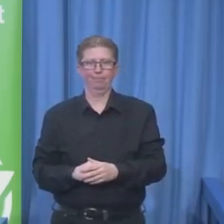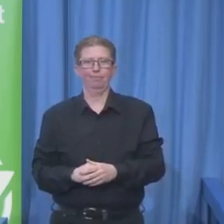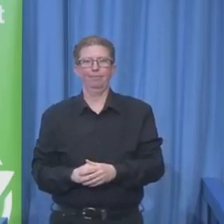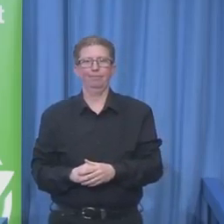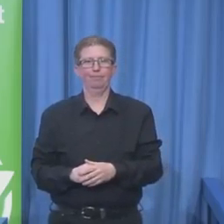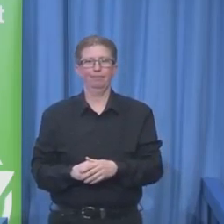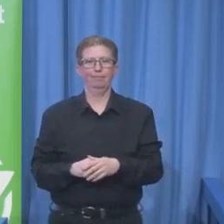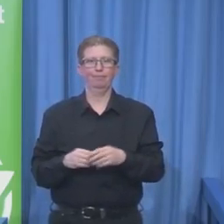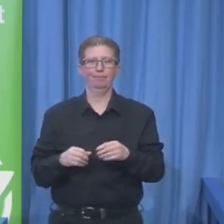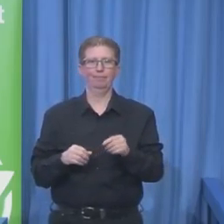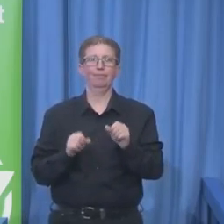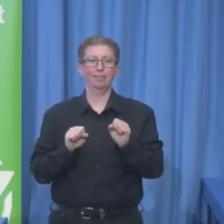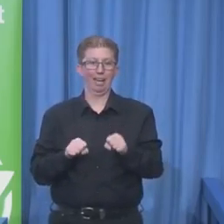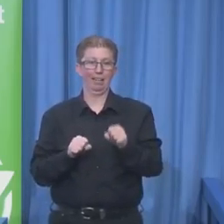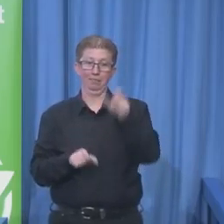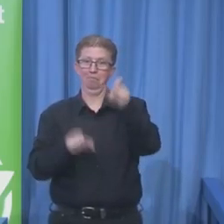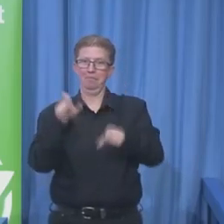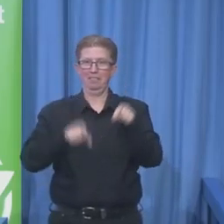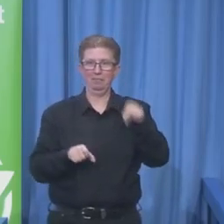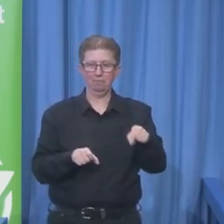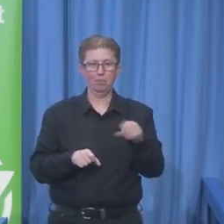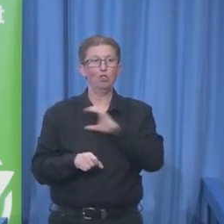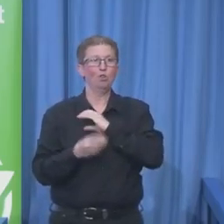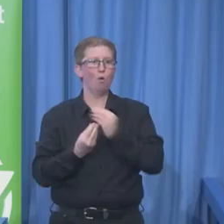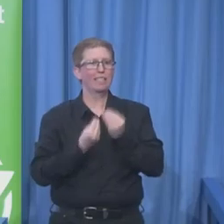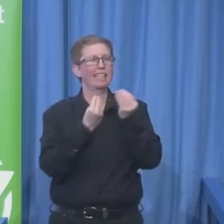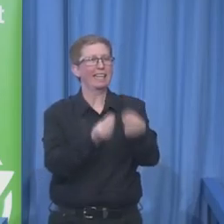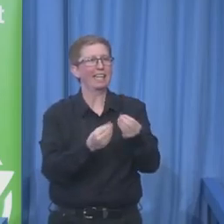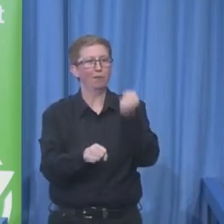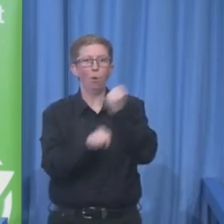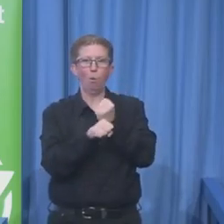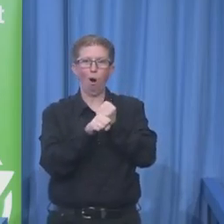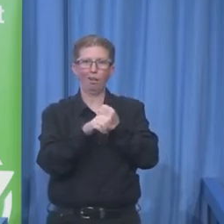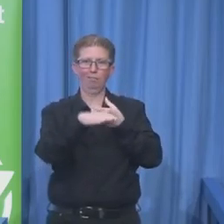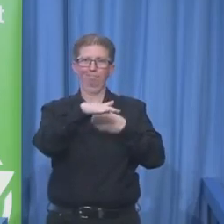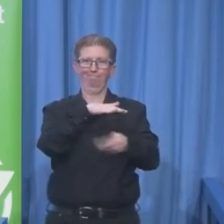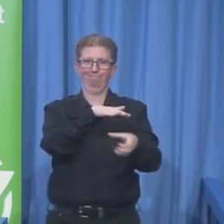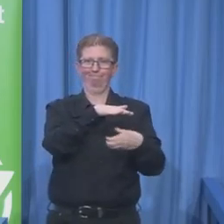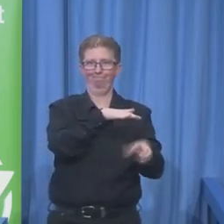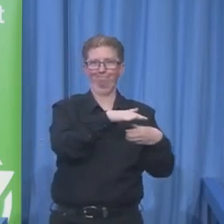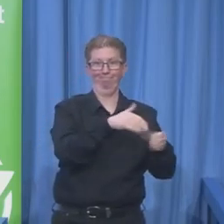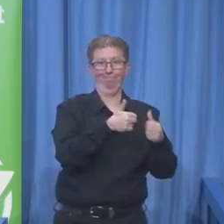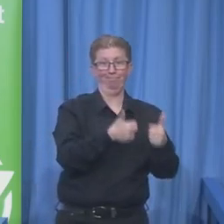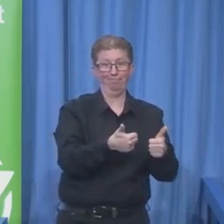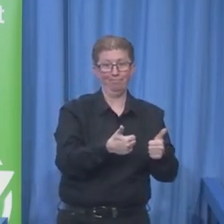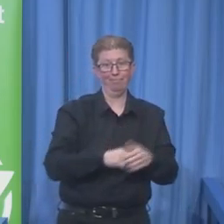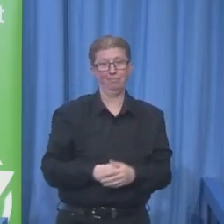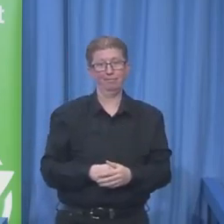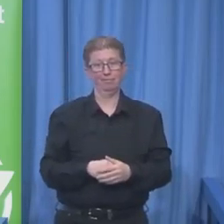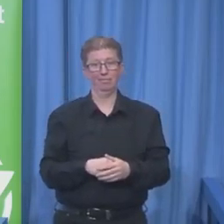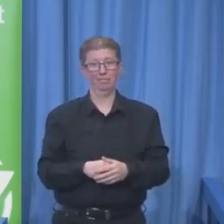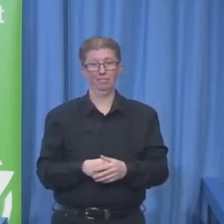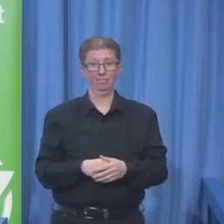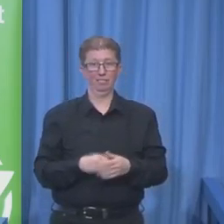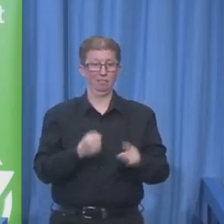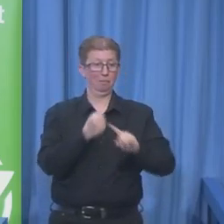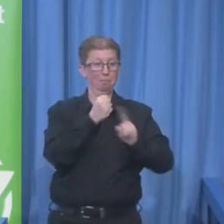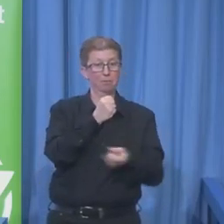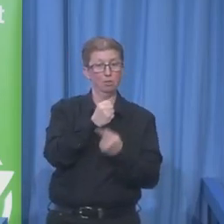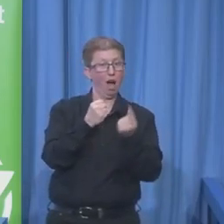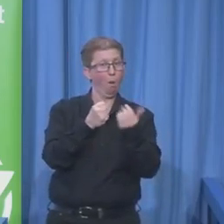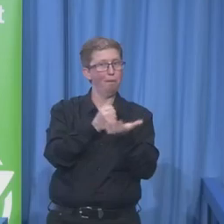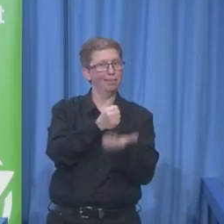usually young people work together, and they must try to cooperate, because it's quite